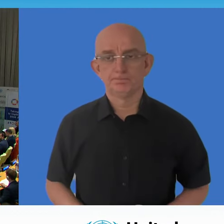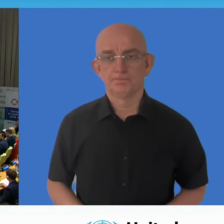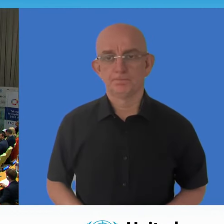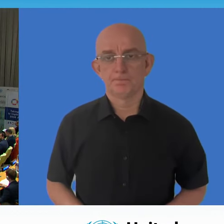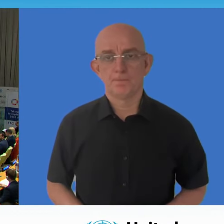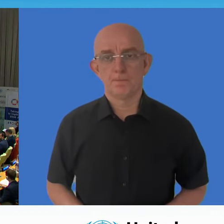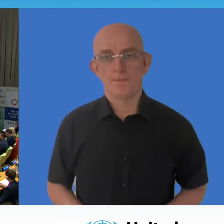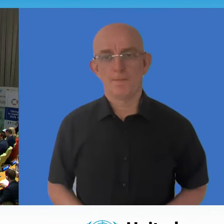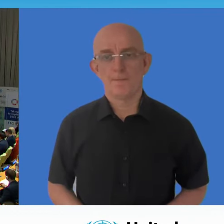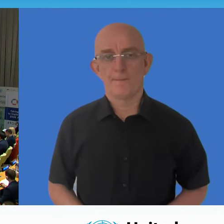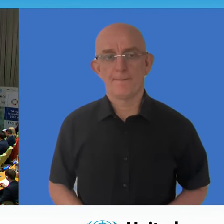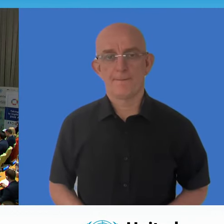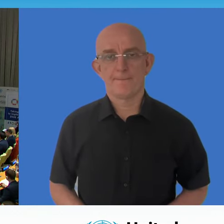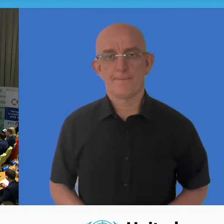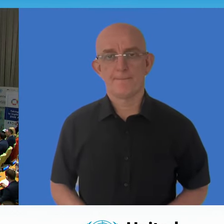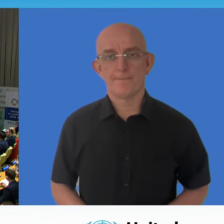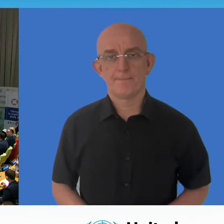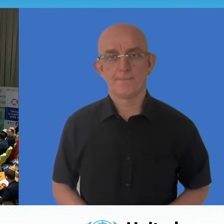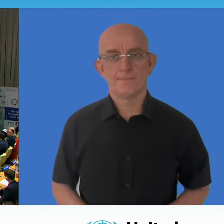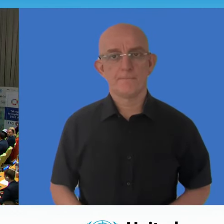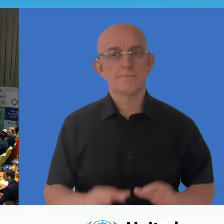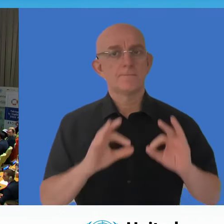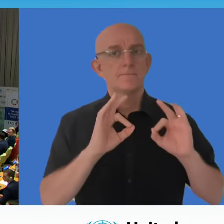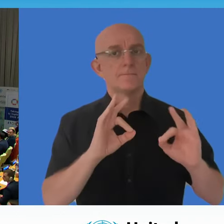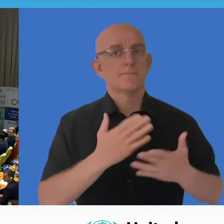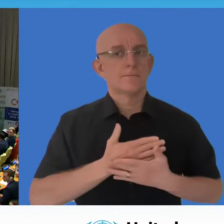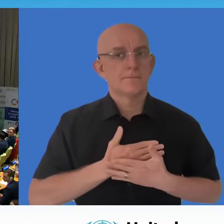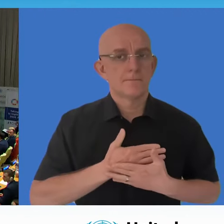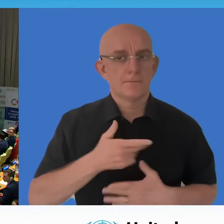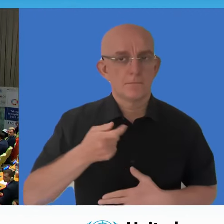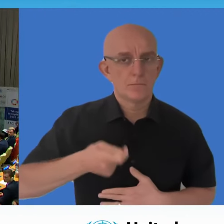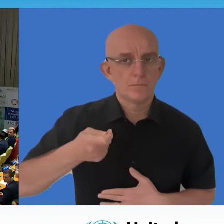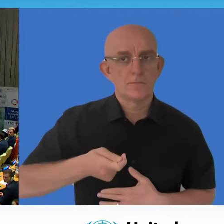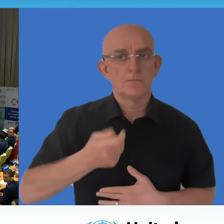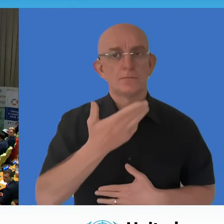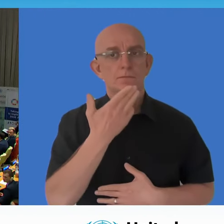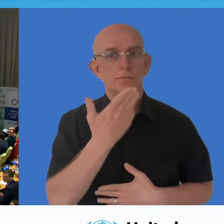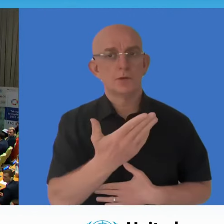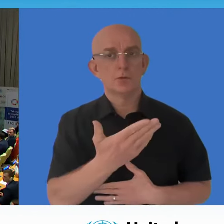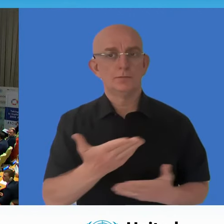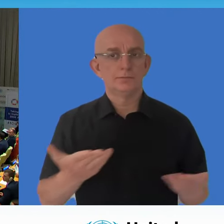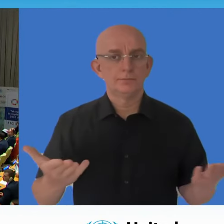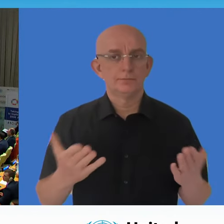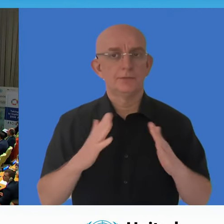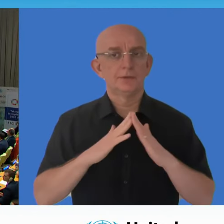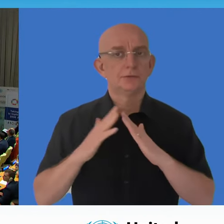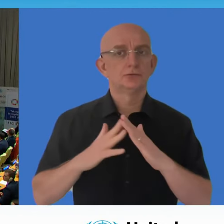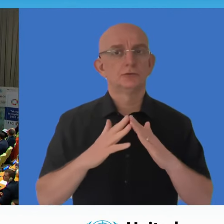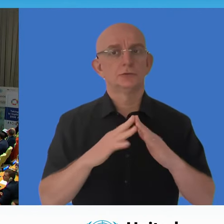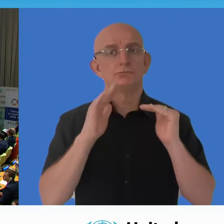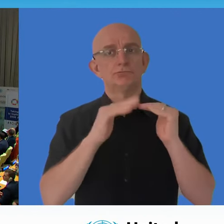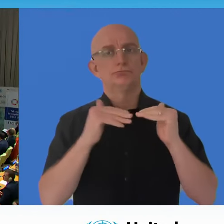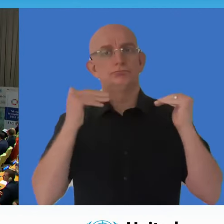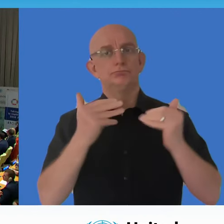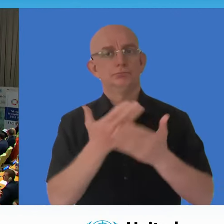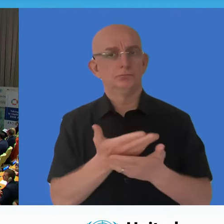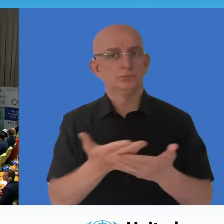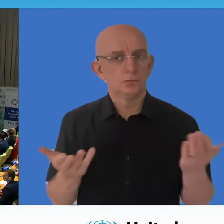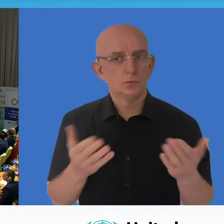Thank you very much, Mr. Moderator, and Egypt is very pleased to participate in the deliberations of the forum, and